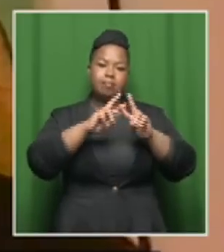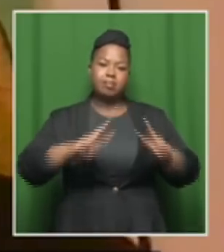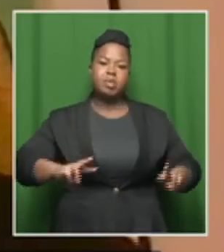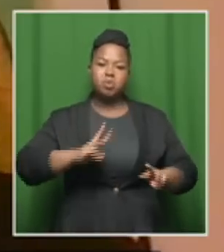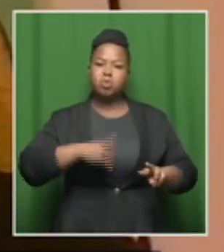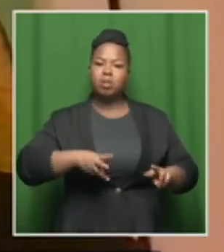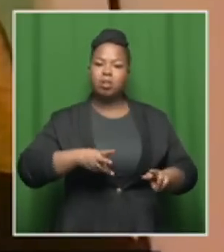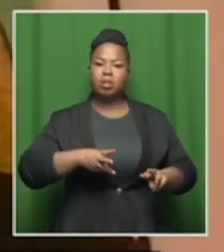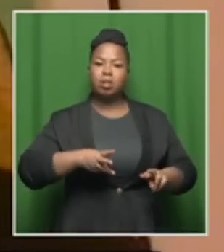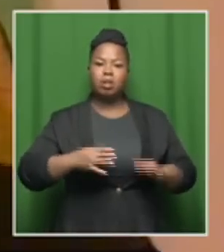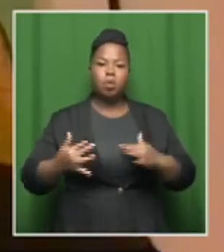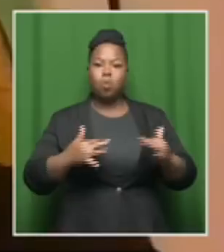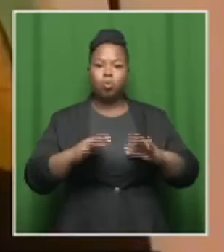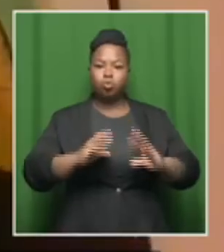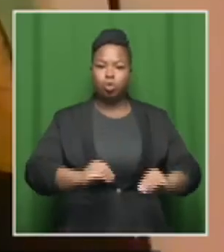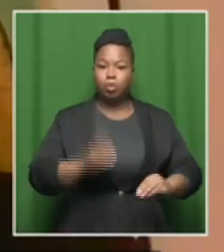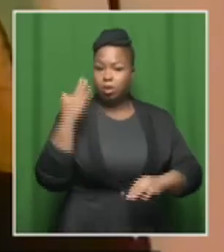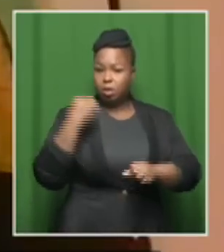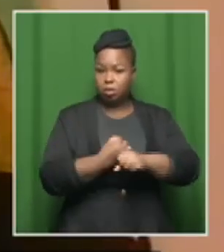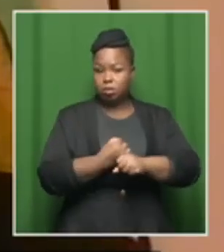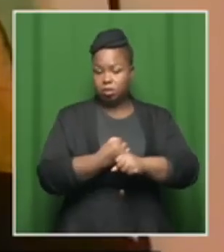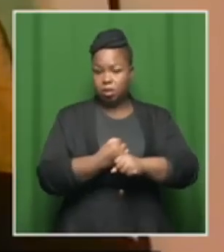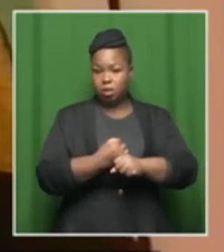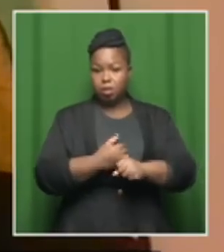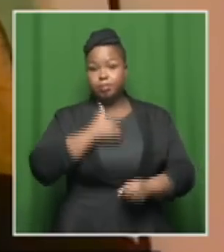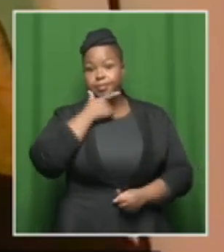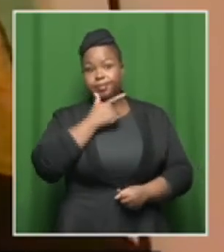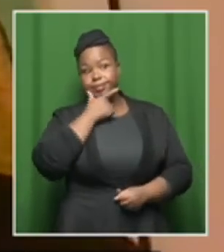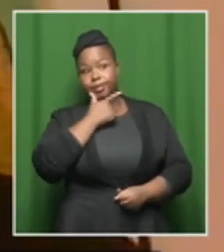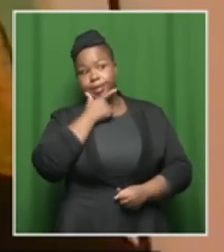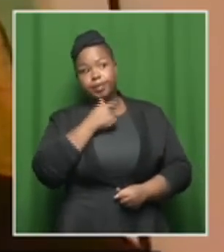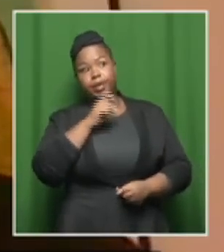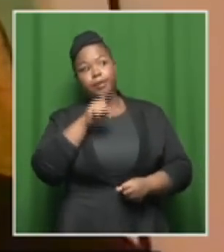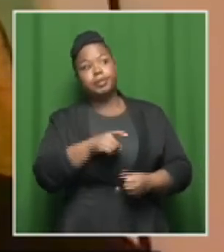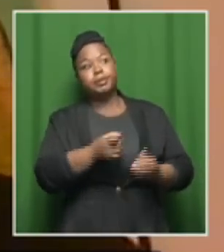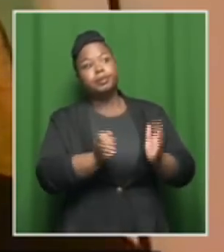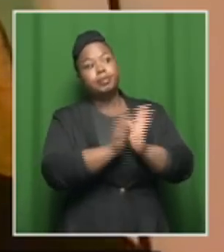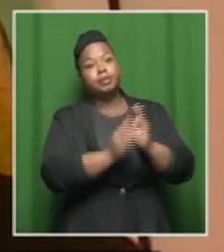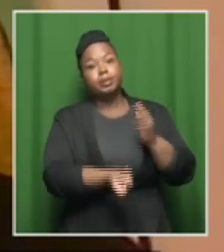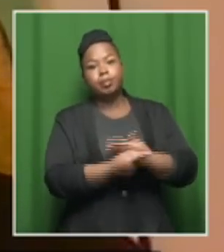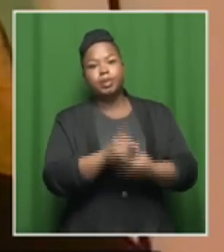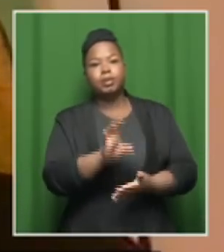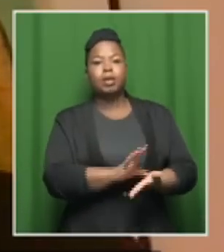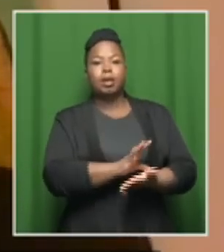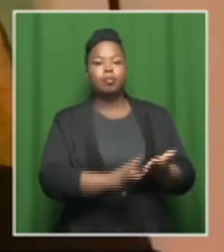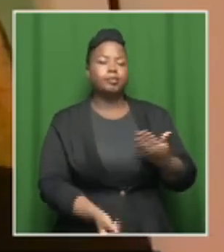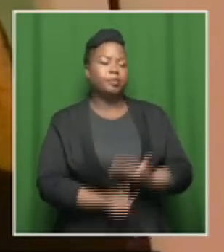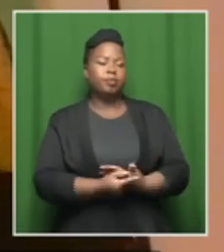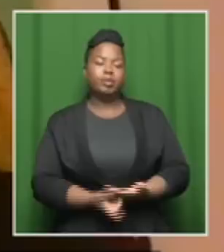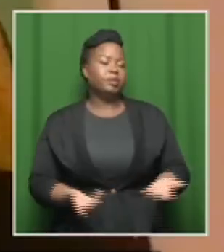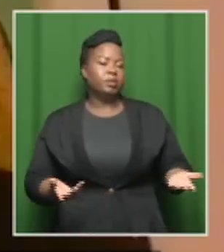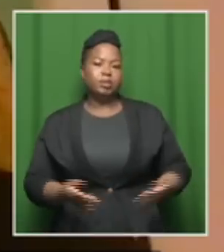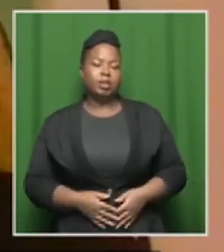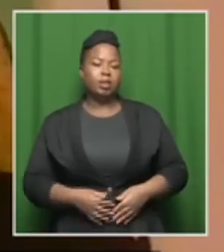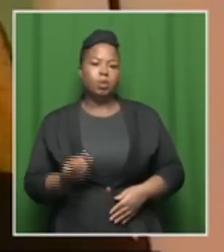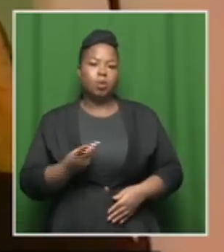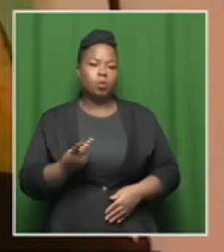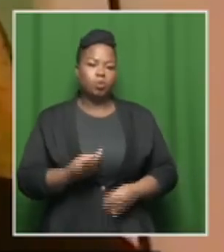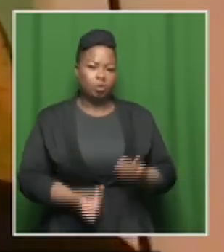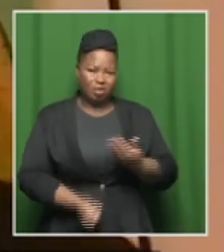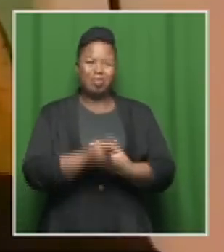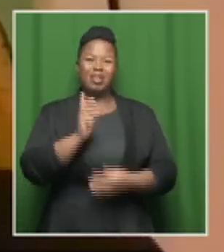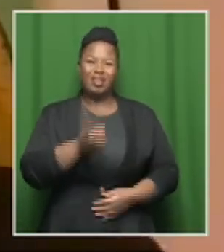year. They were supposed to meet here in December. It was cancelled, and then you saw the offensive and all that fighting picking up